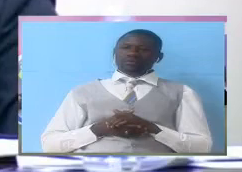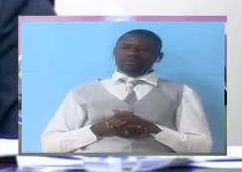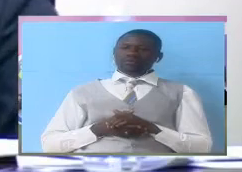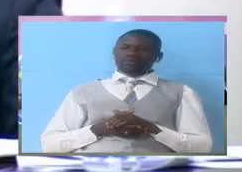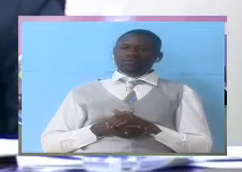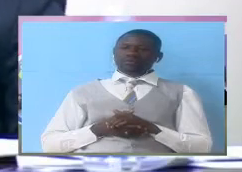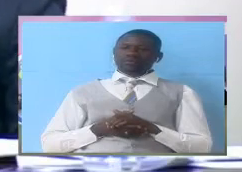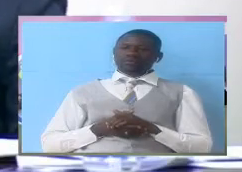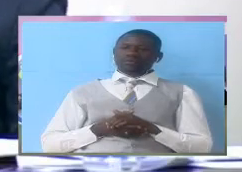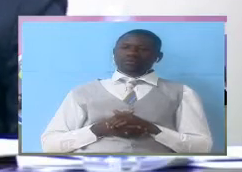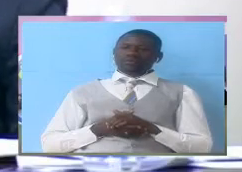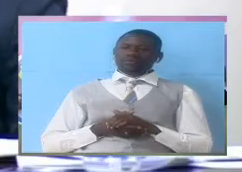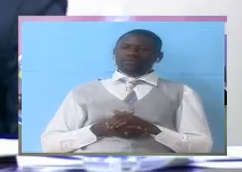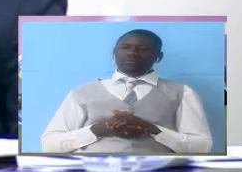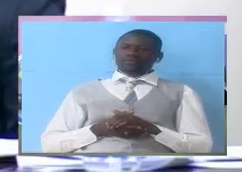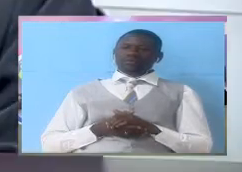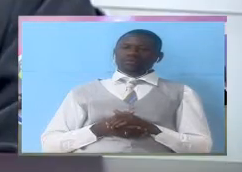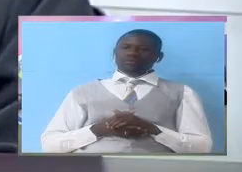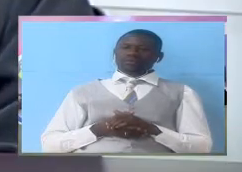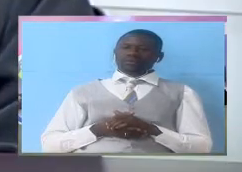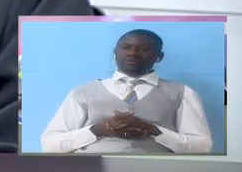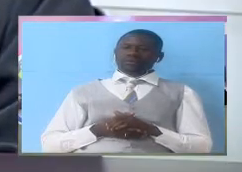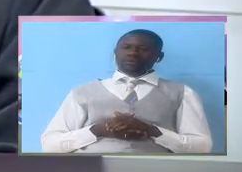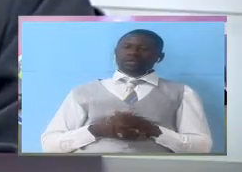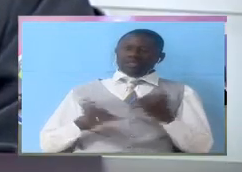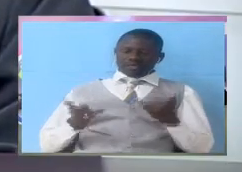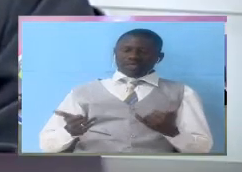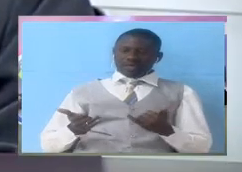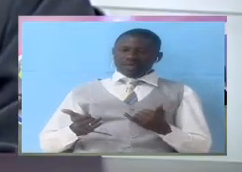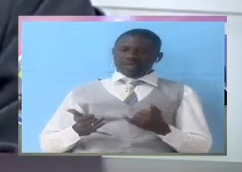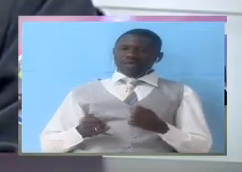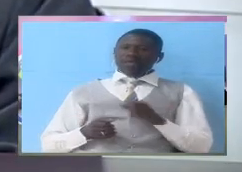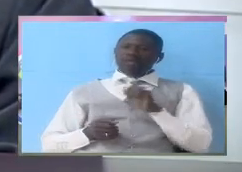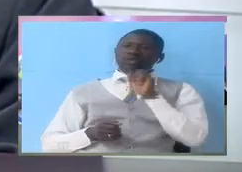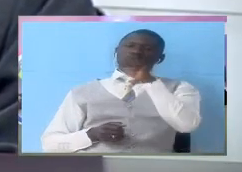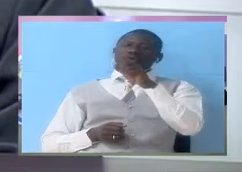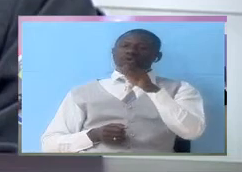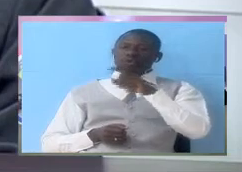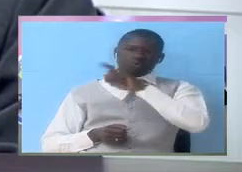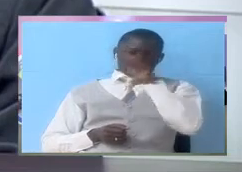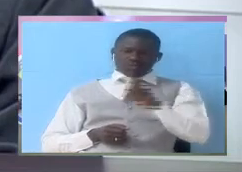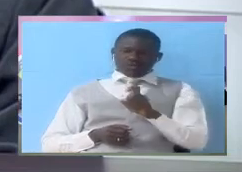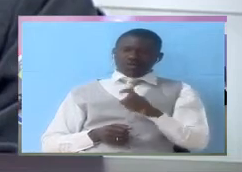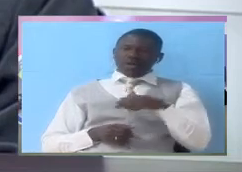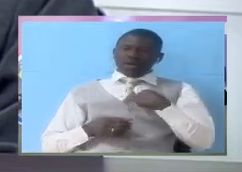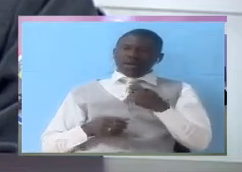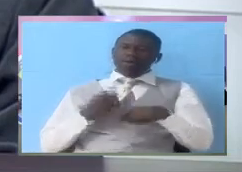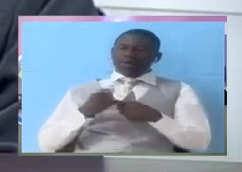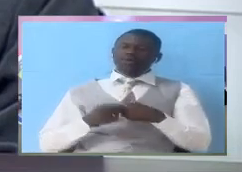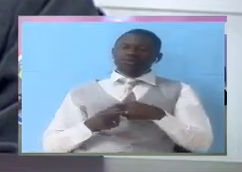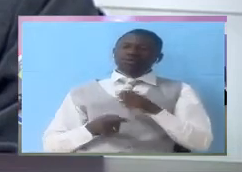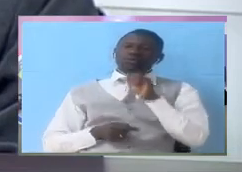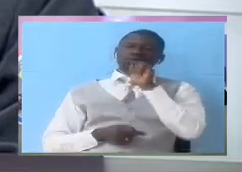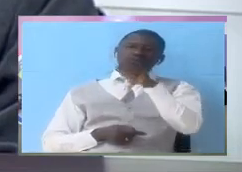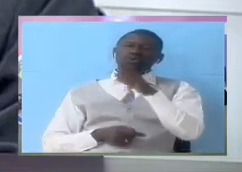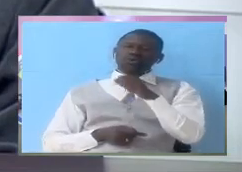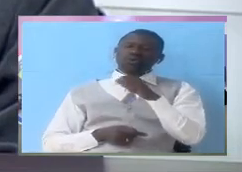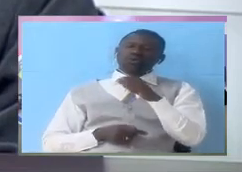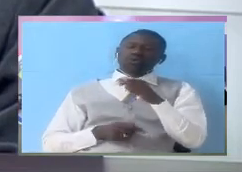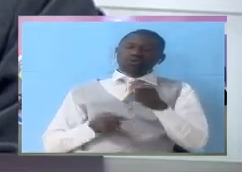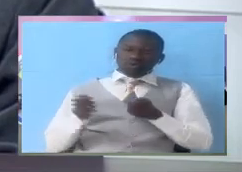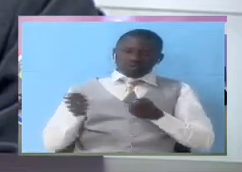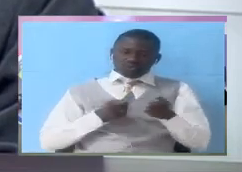May I come in? And here comes your question or your issue of control of the panel. Légui nak ñew na ci sa laacc bi nga xamné ni wala fan bi nga